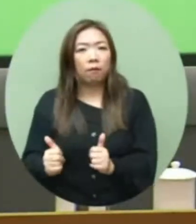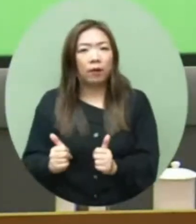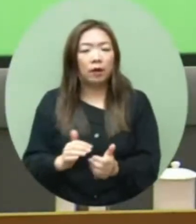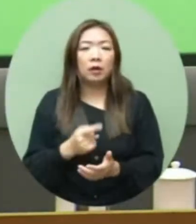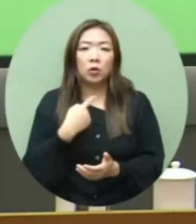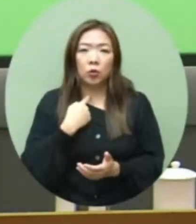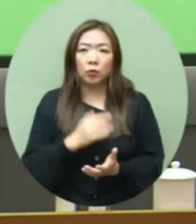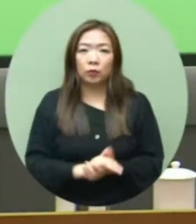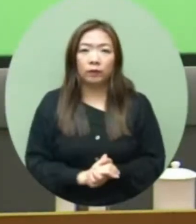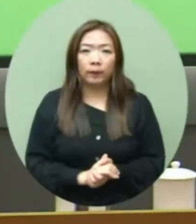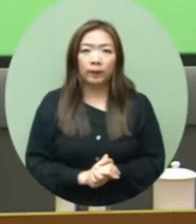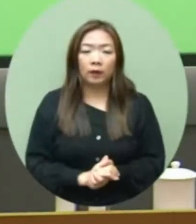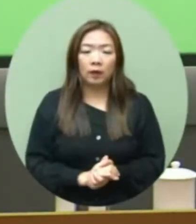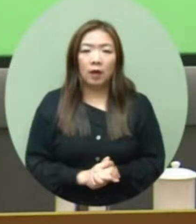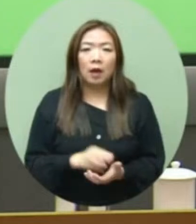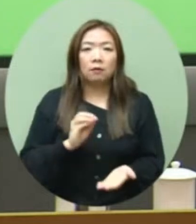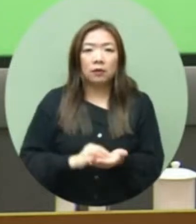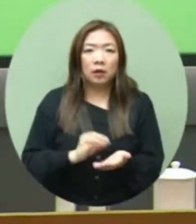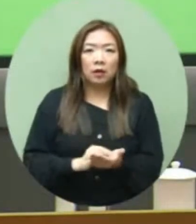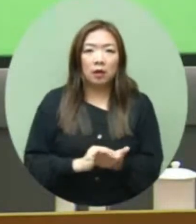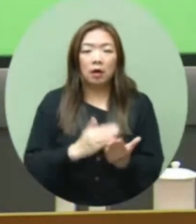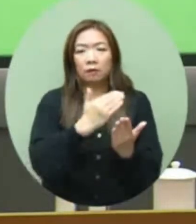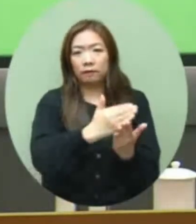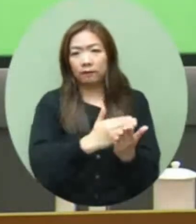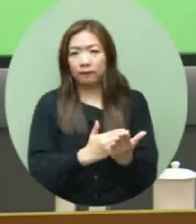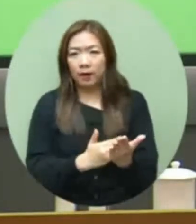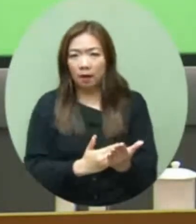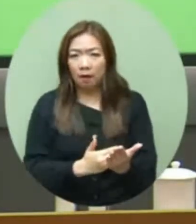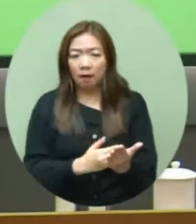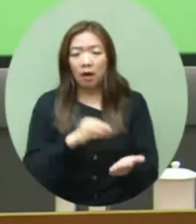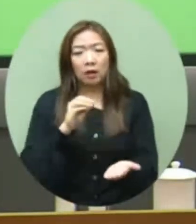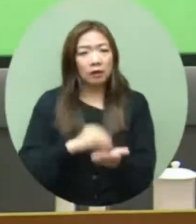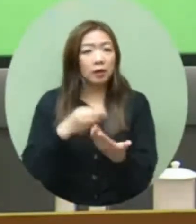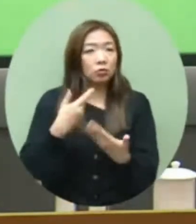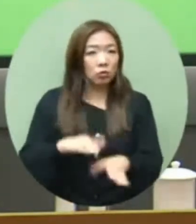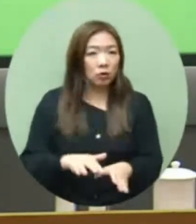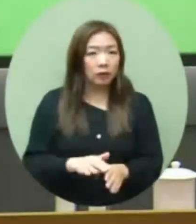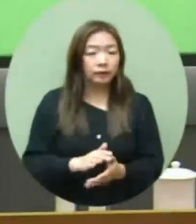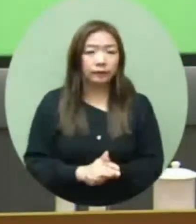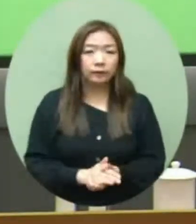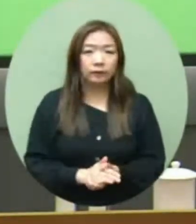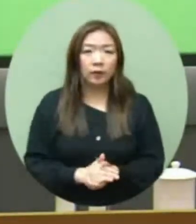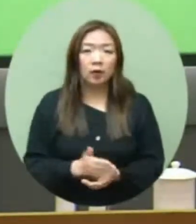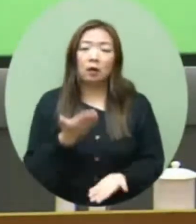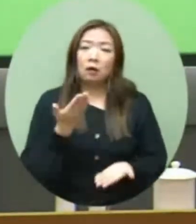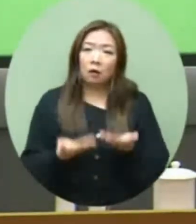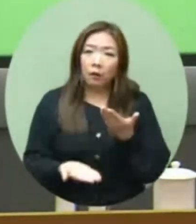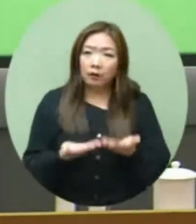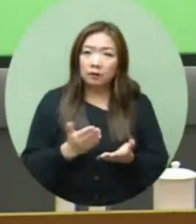where it's lacking, and we need to make improvements.